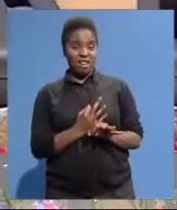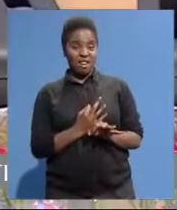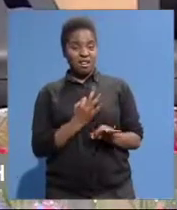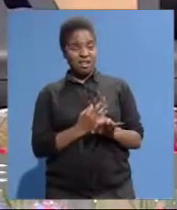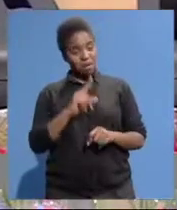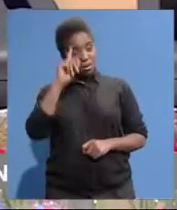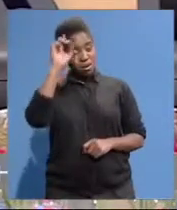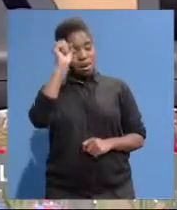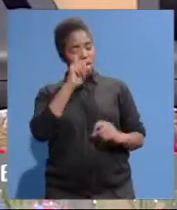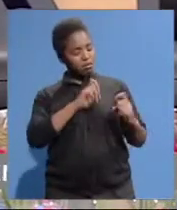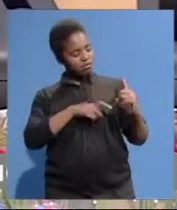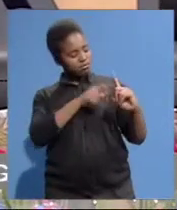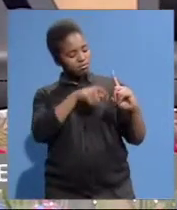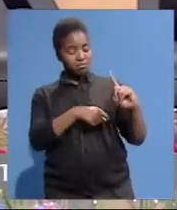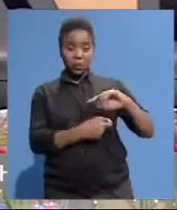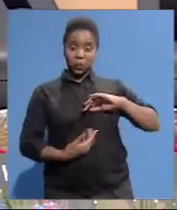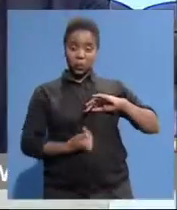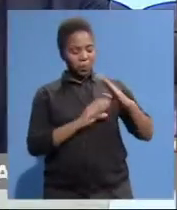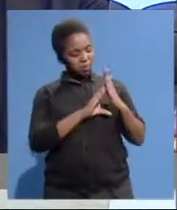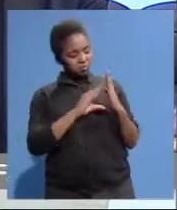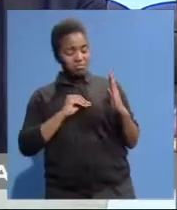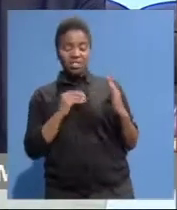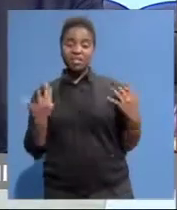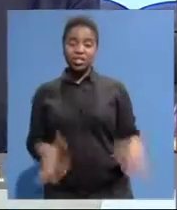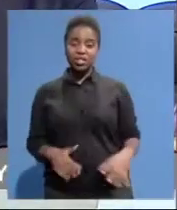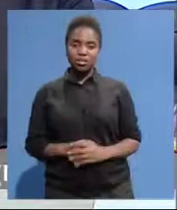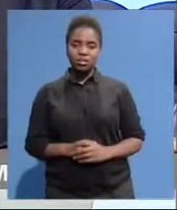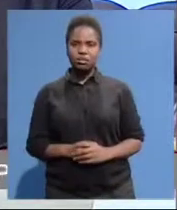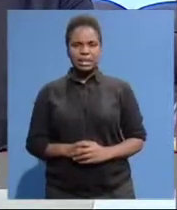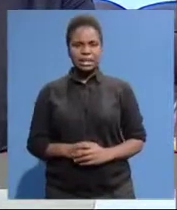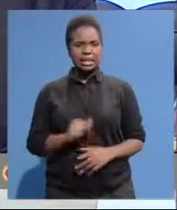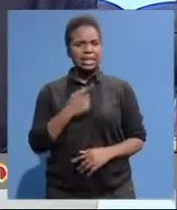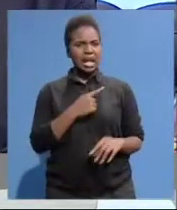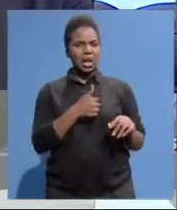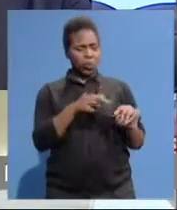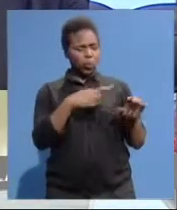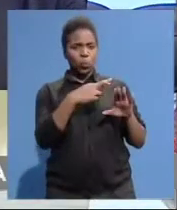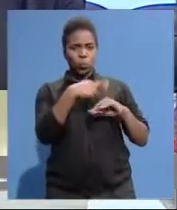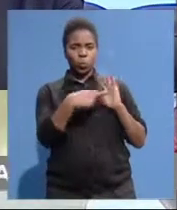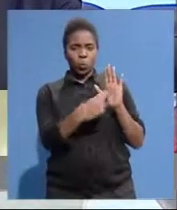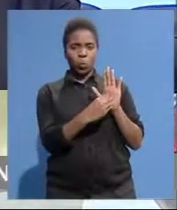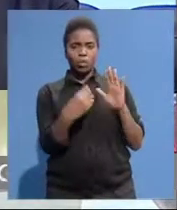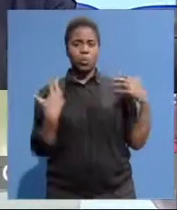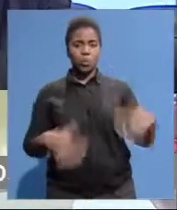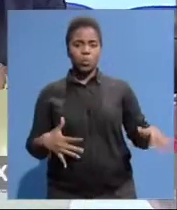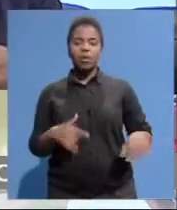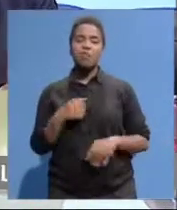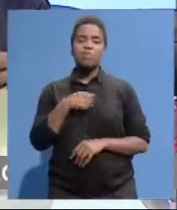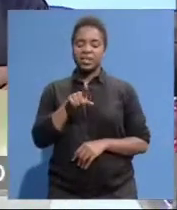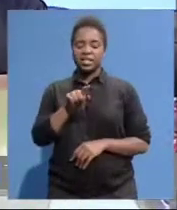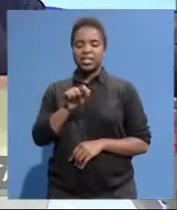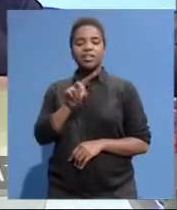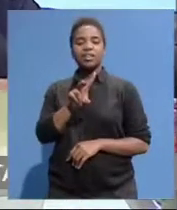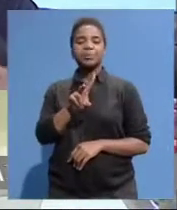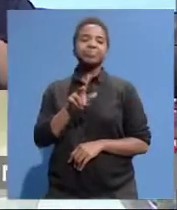personally on your musical journey? He was, you know, I mean, I was hearing someone on TV, you know, a young person on television